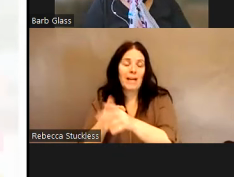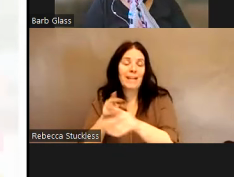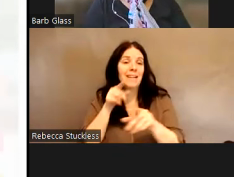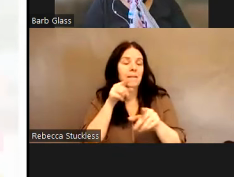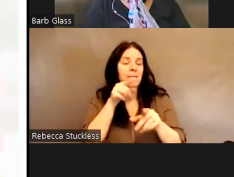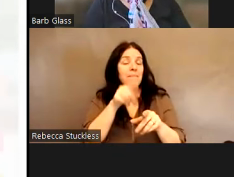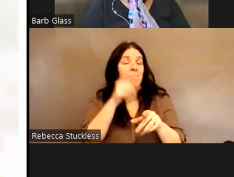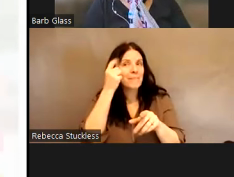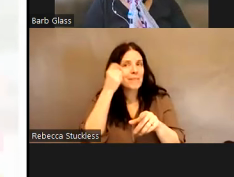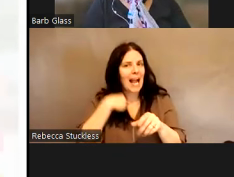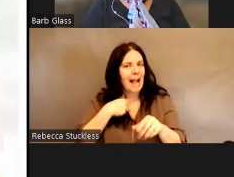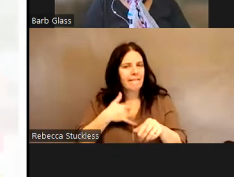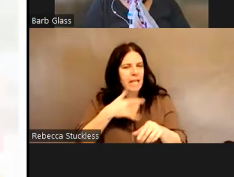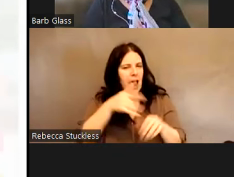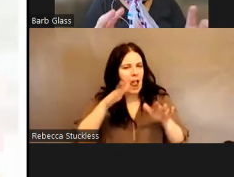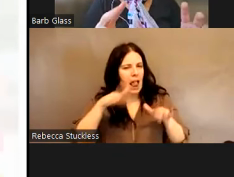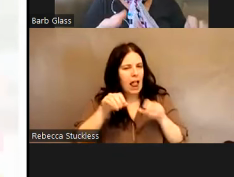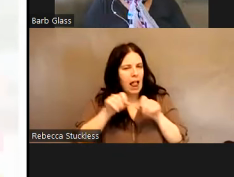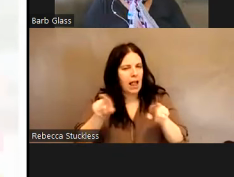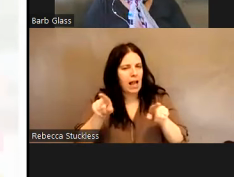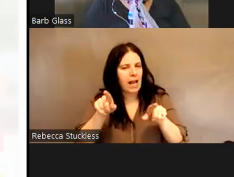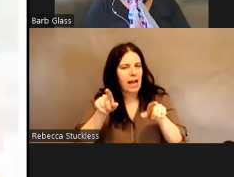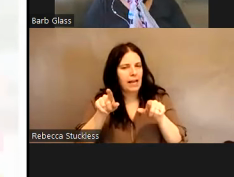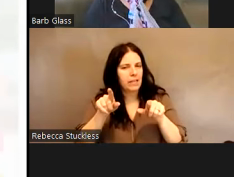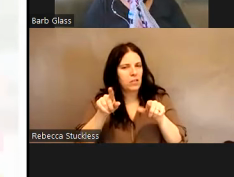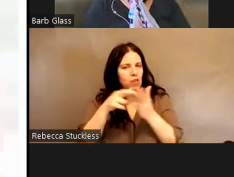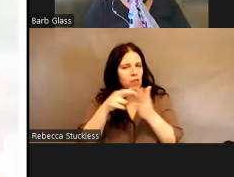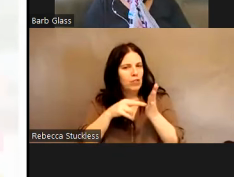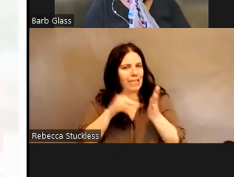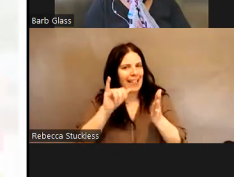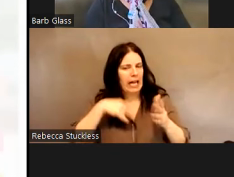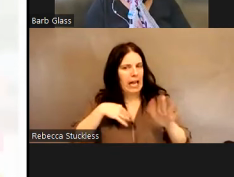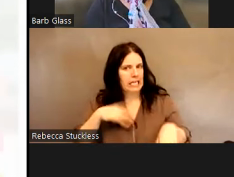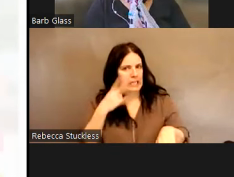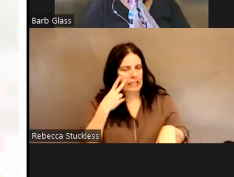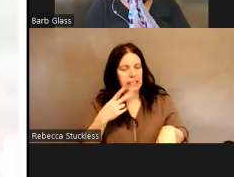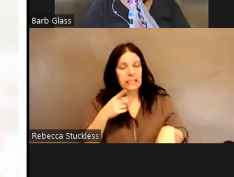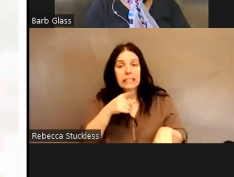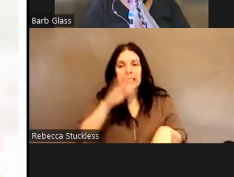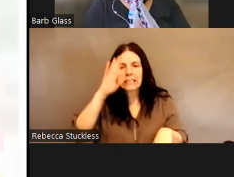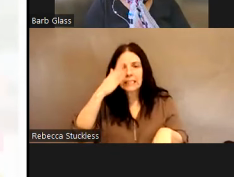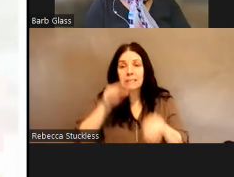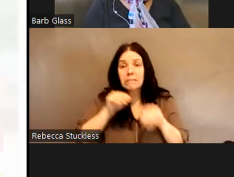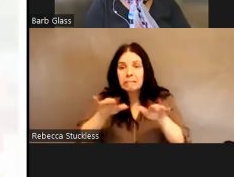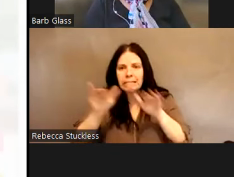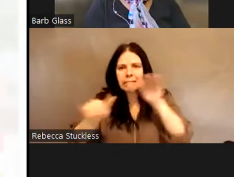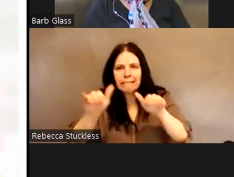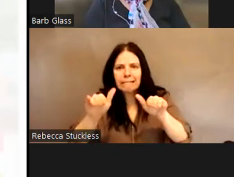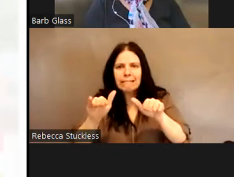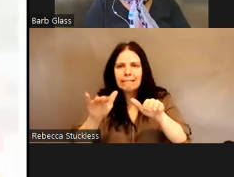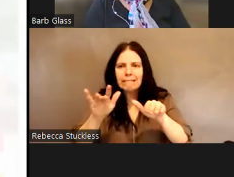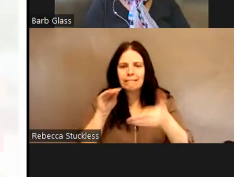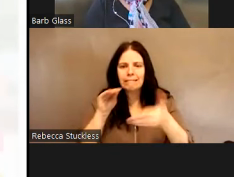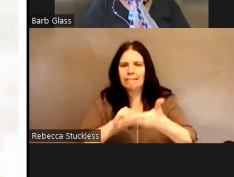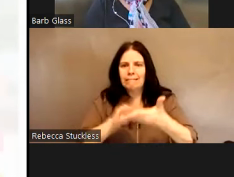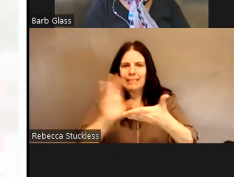come out yet for this one. So this is more of a save the date message that I received. And many of you probably did